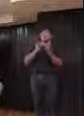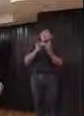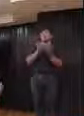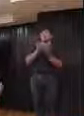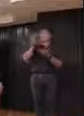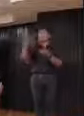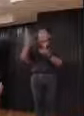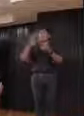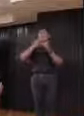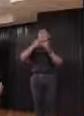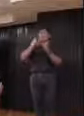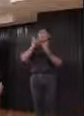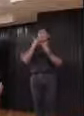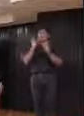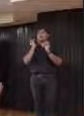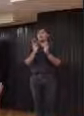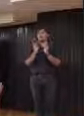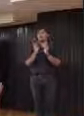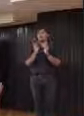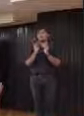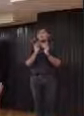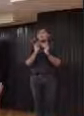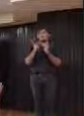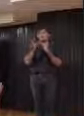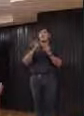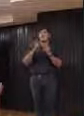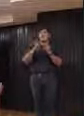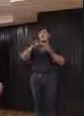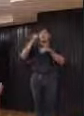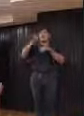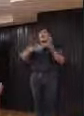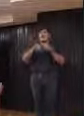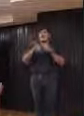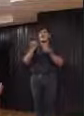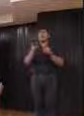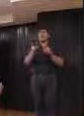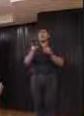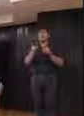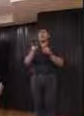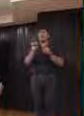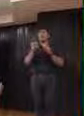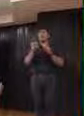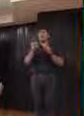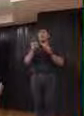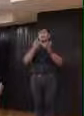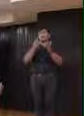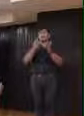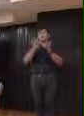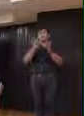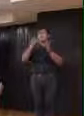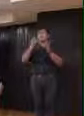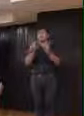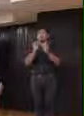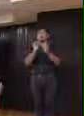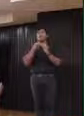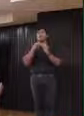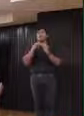Election Commission that the election was not